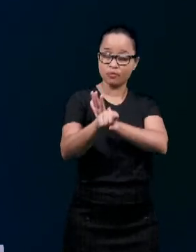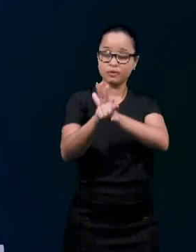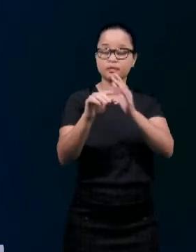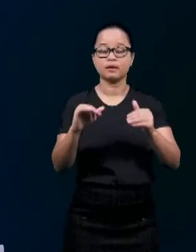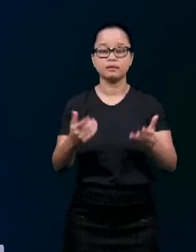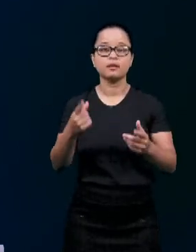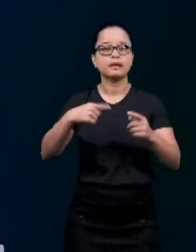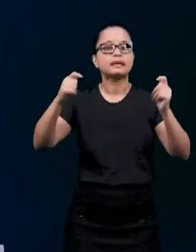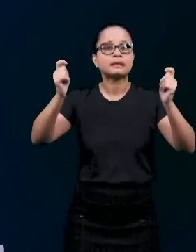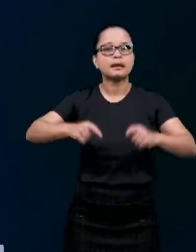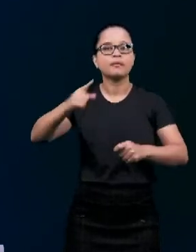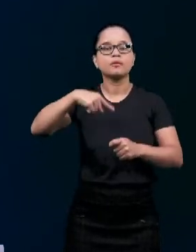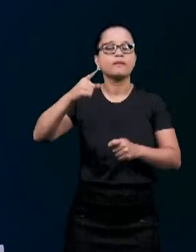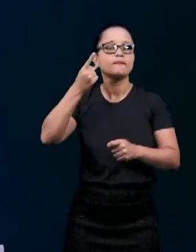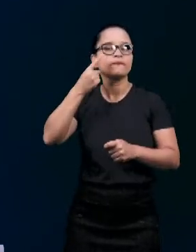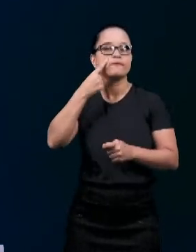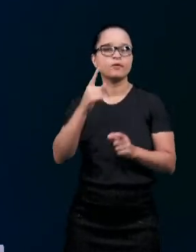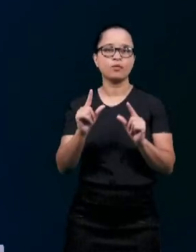podemos destacar